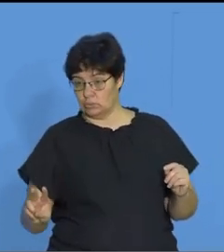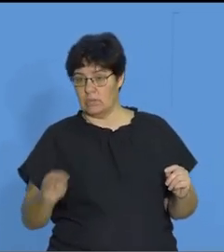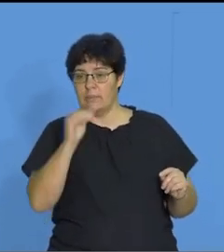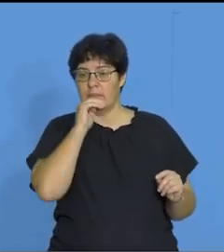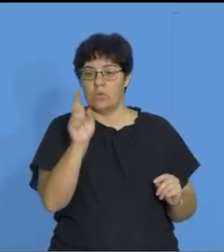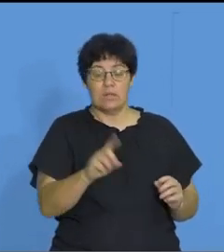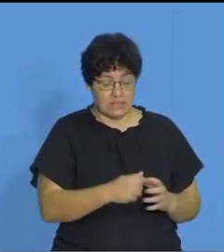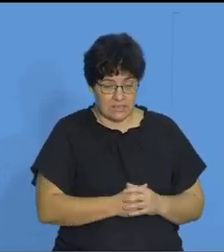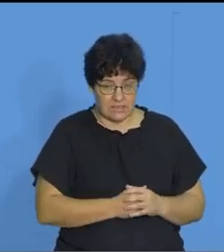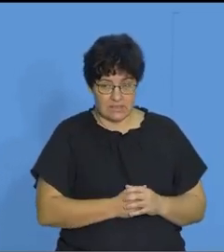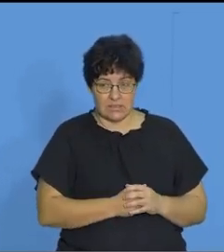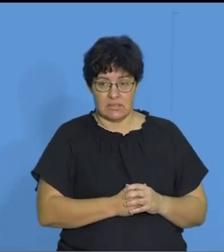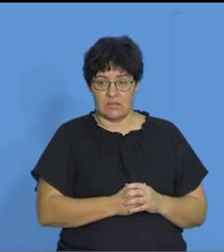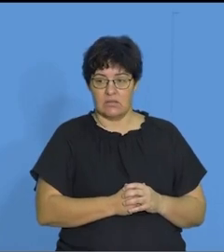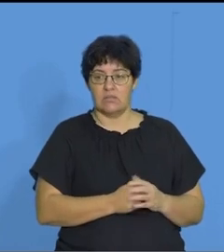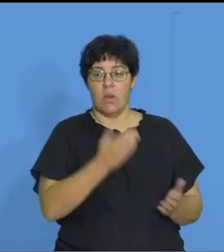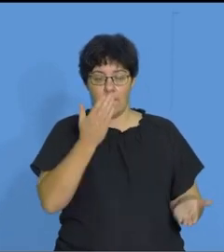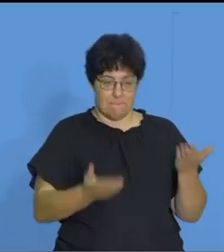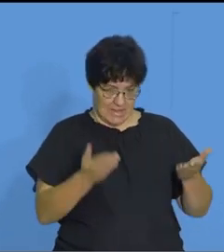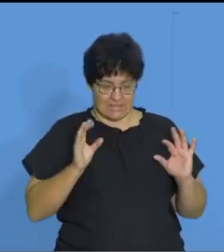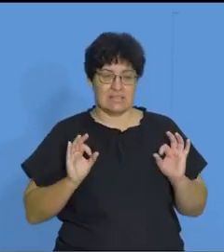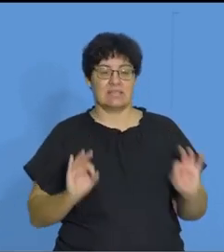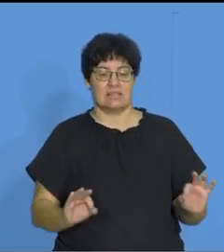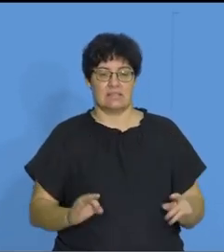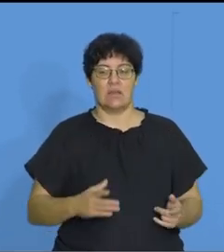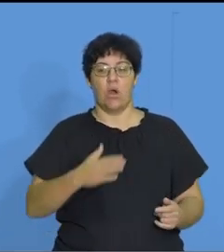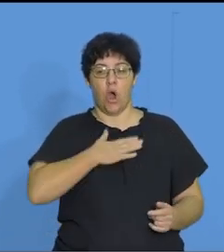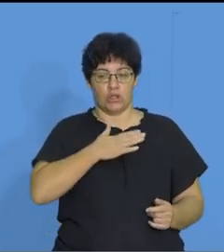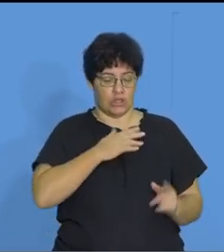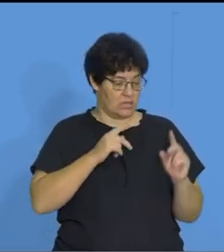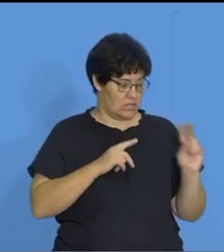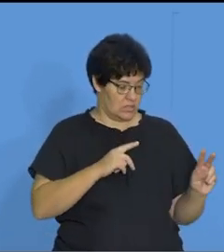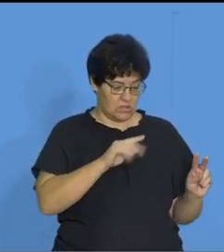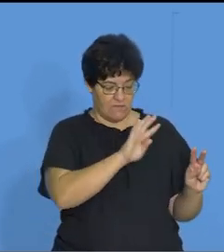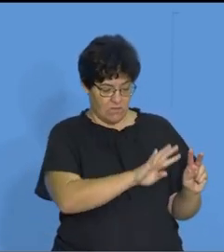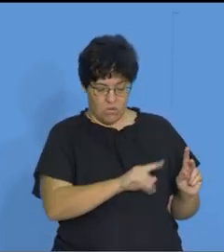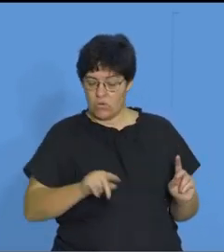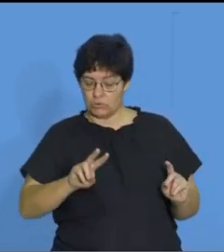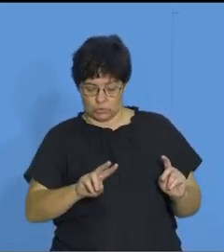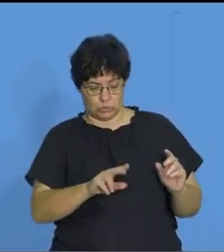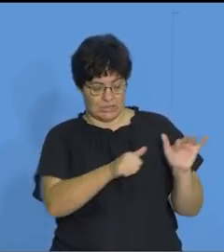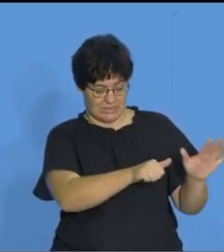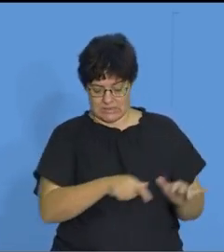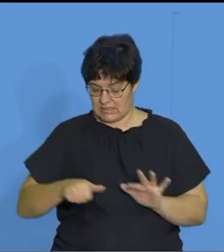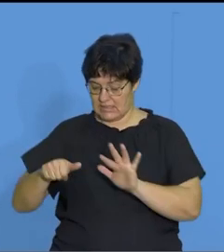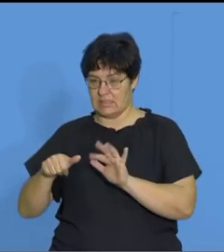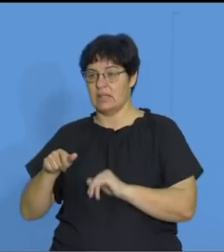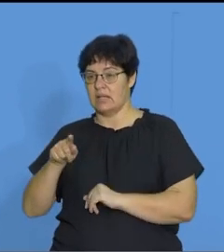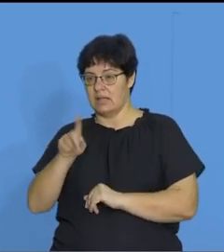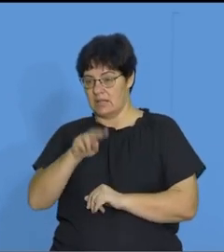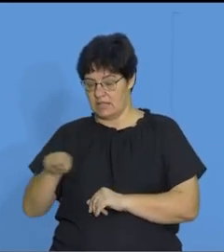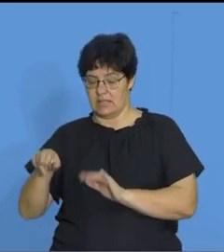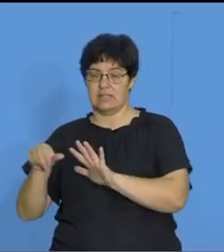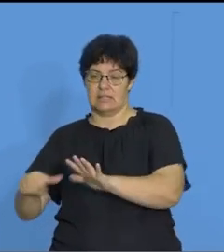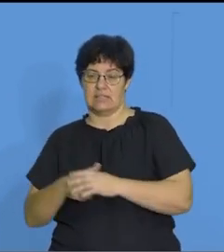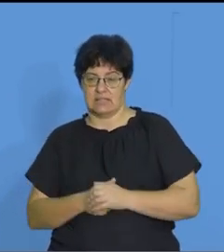does that mean for us? It says the sulfur is balanced. Oxygen, we've got six, which is the four plus two. There is the four and